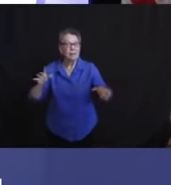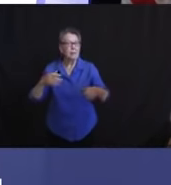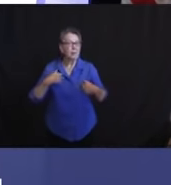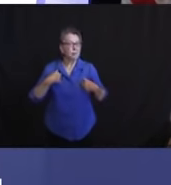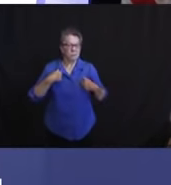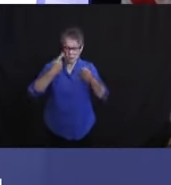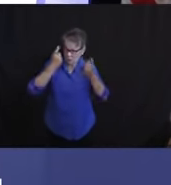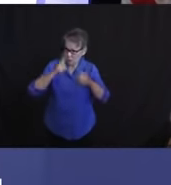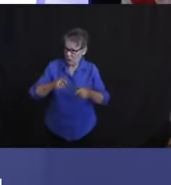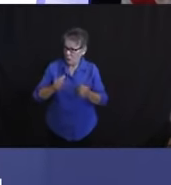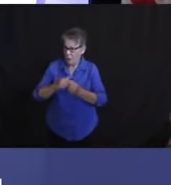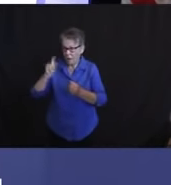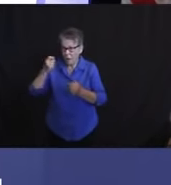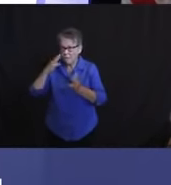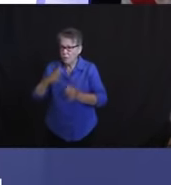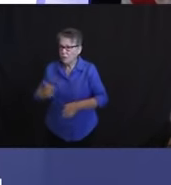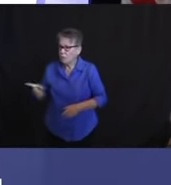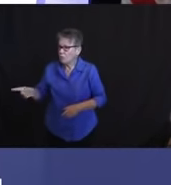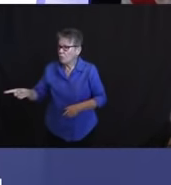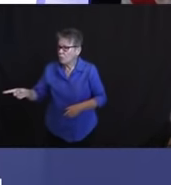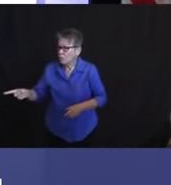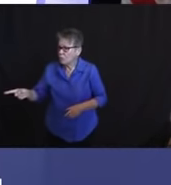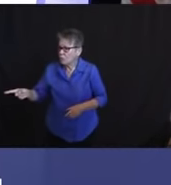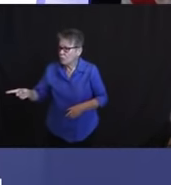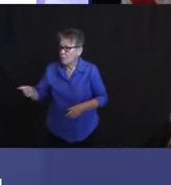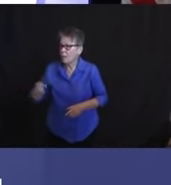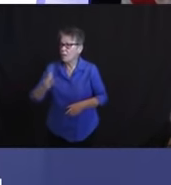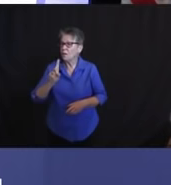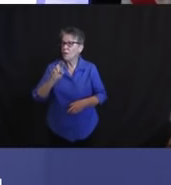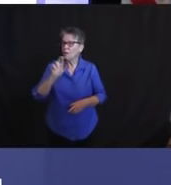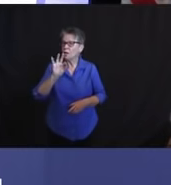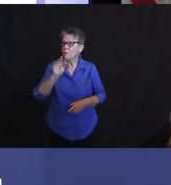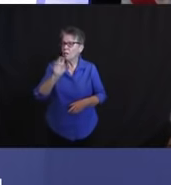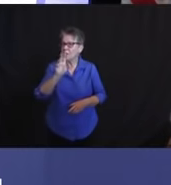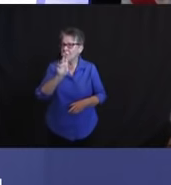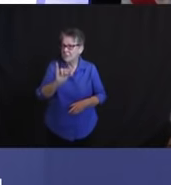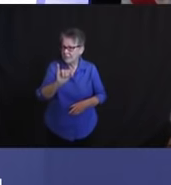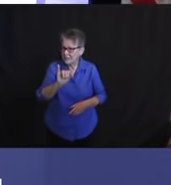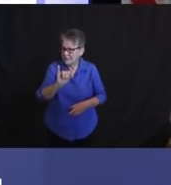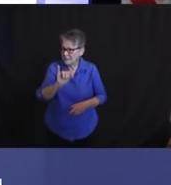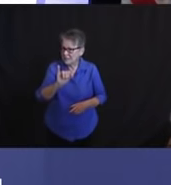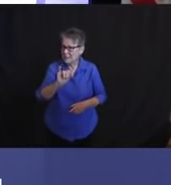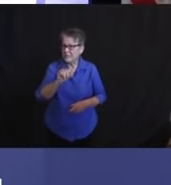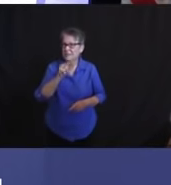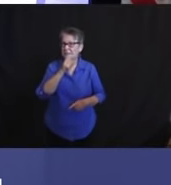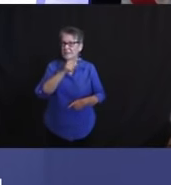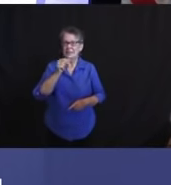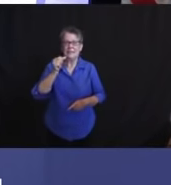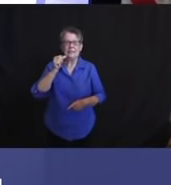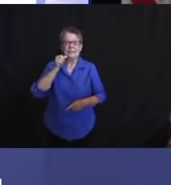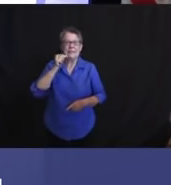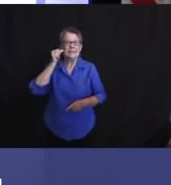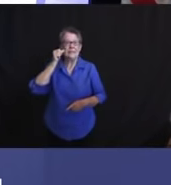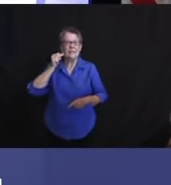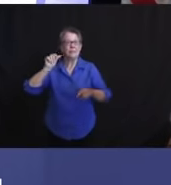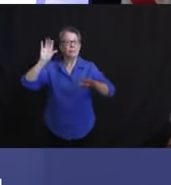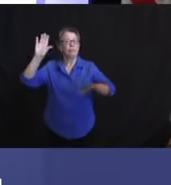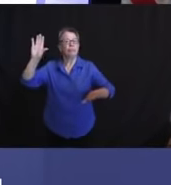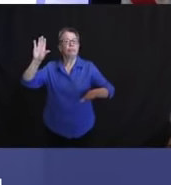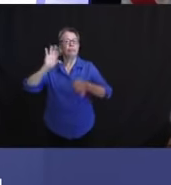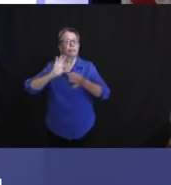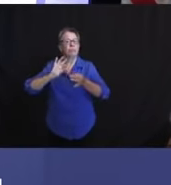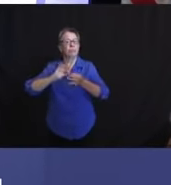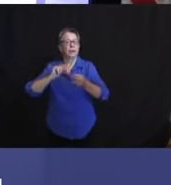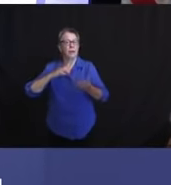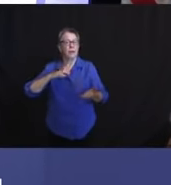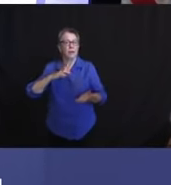and Infectious Diseases, testified yesterday that the rate of new coronavirus infections could more than